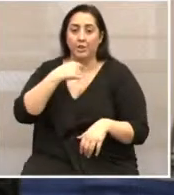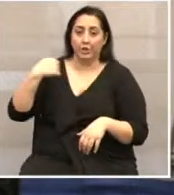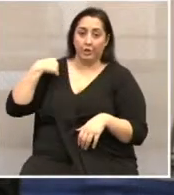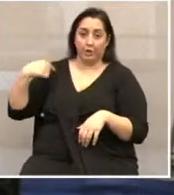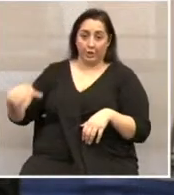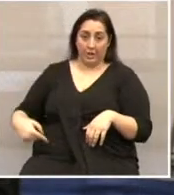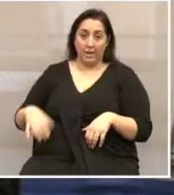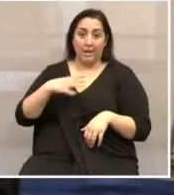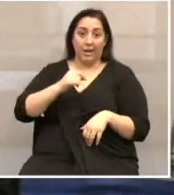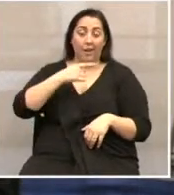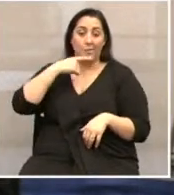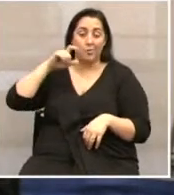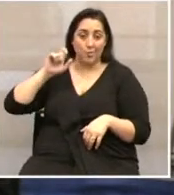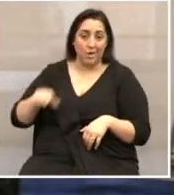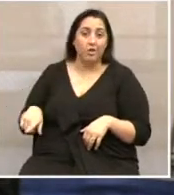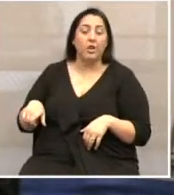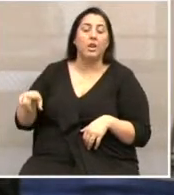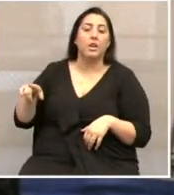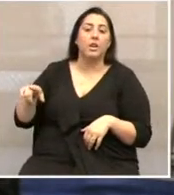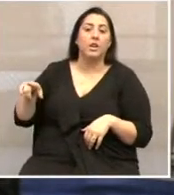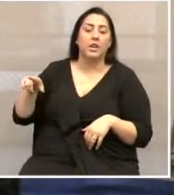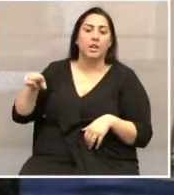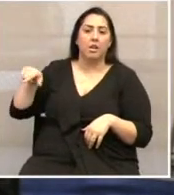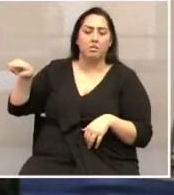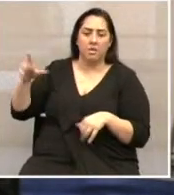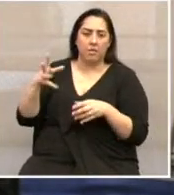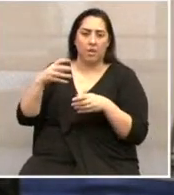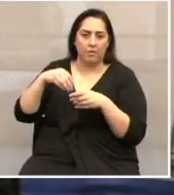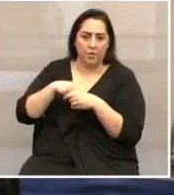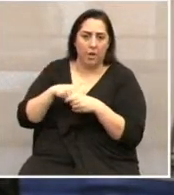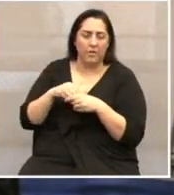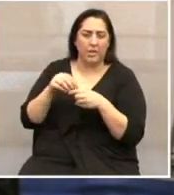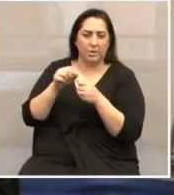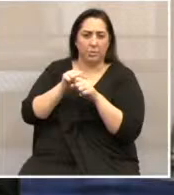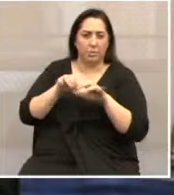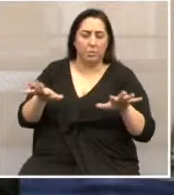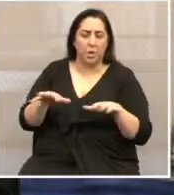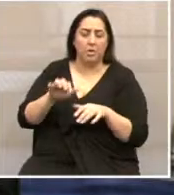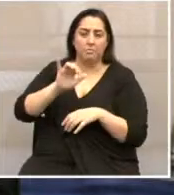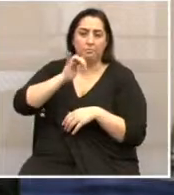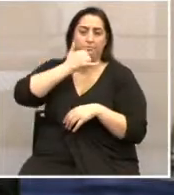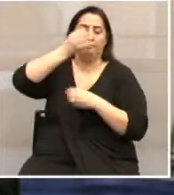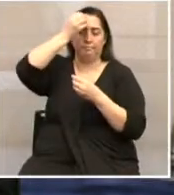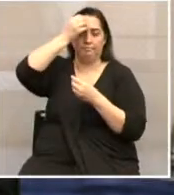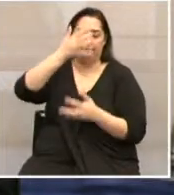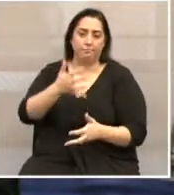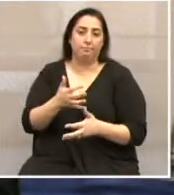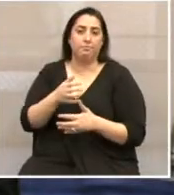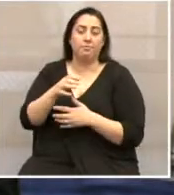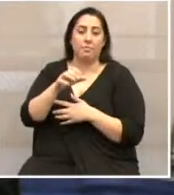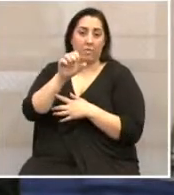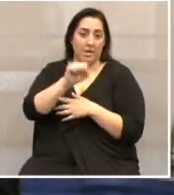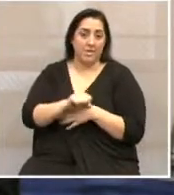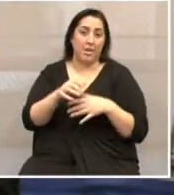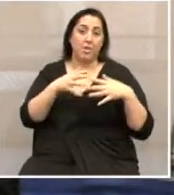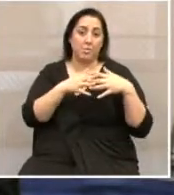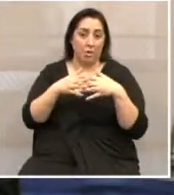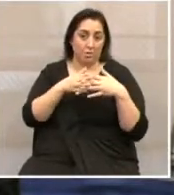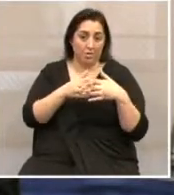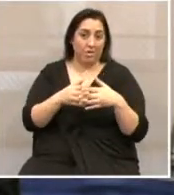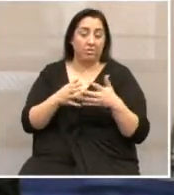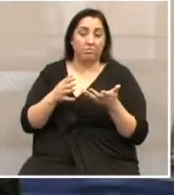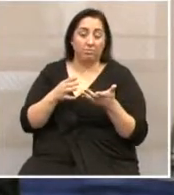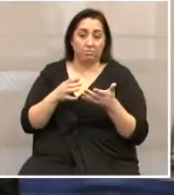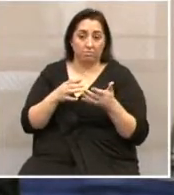Russia have been involved in spreading disinformation in Latin America. And organically or not, that information is